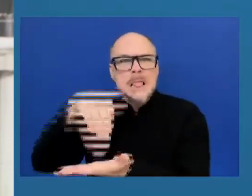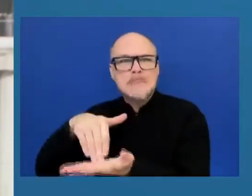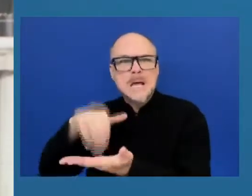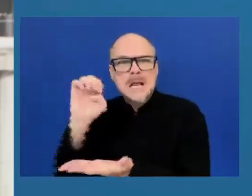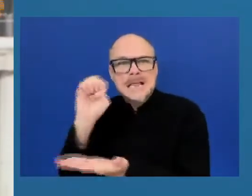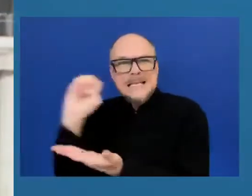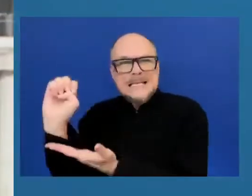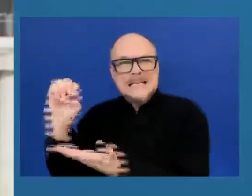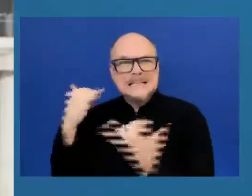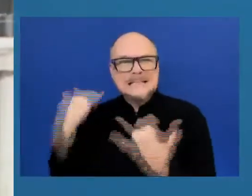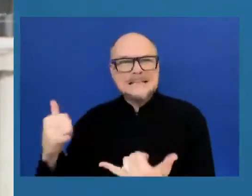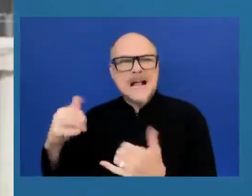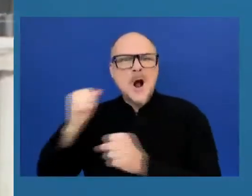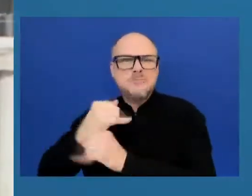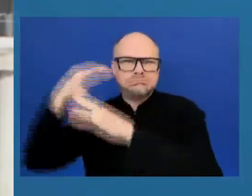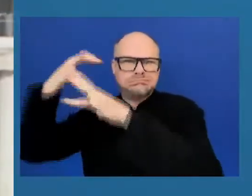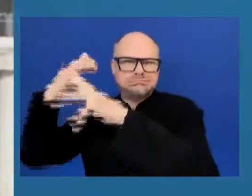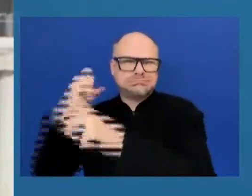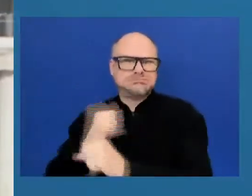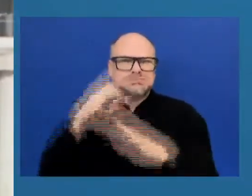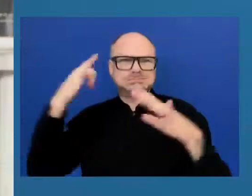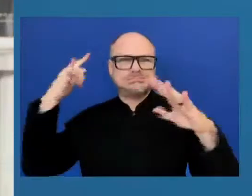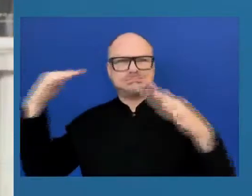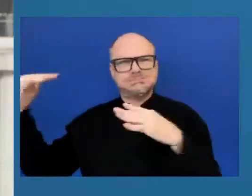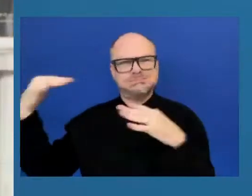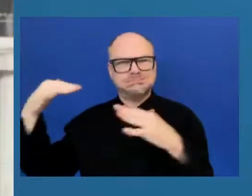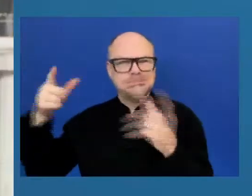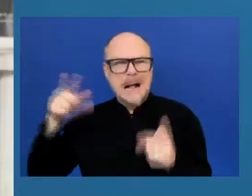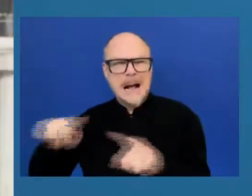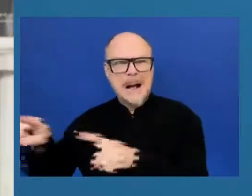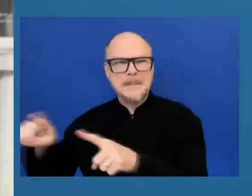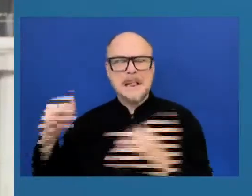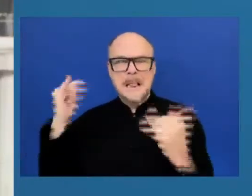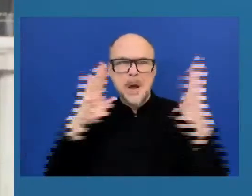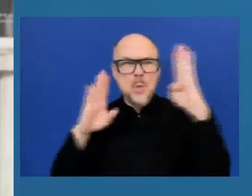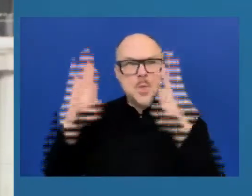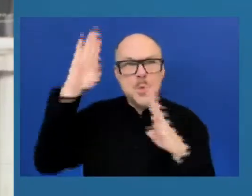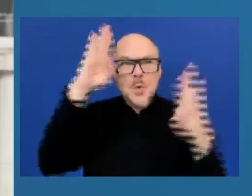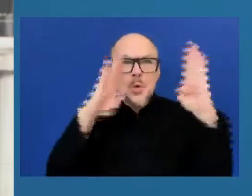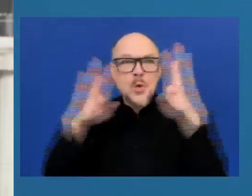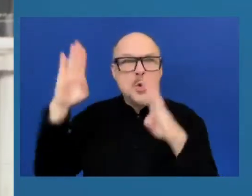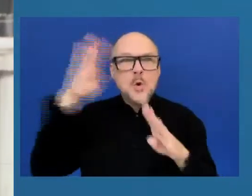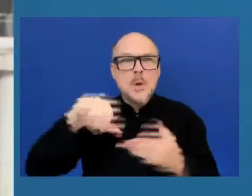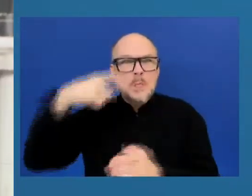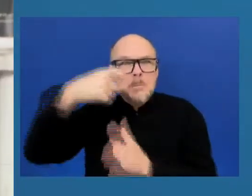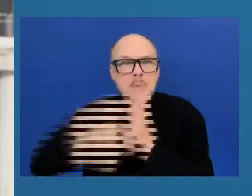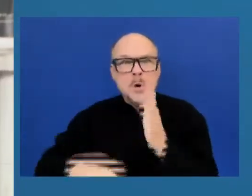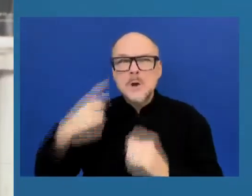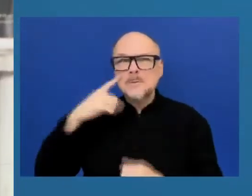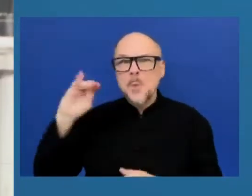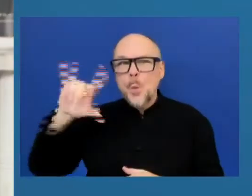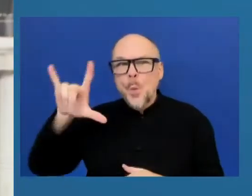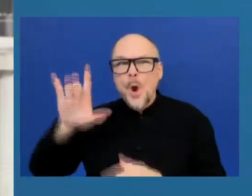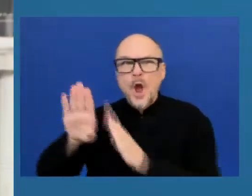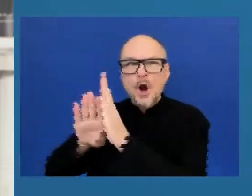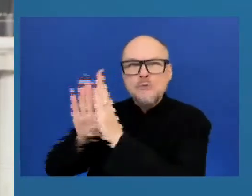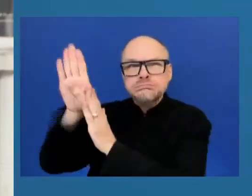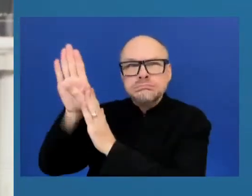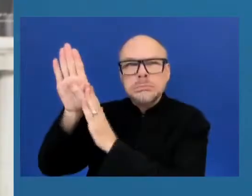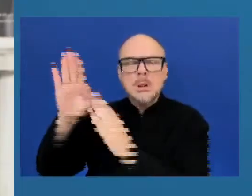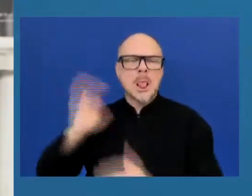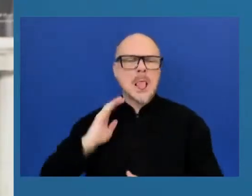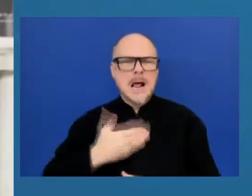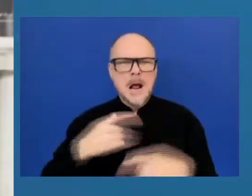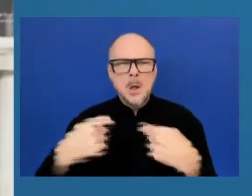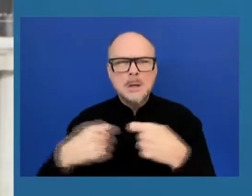it, not worry about the effect on costs going up on the grid or in the utility bills that our hardworking families